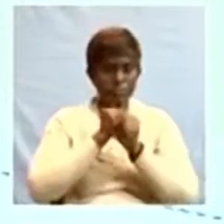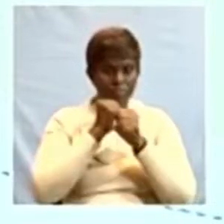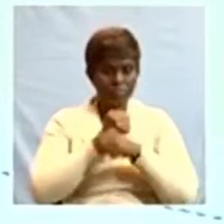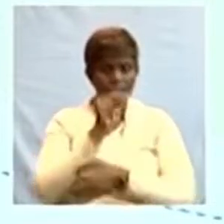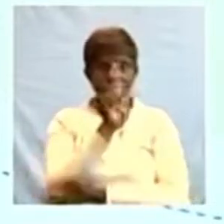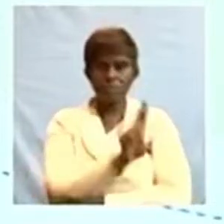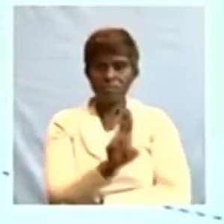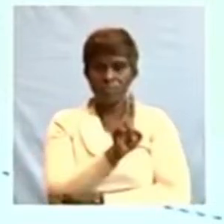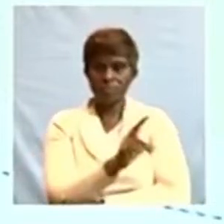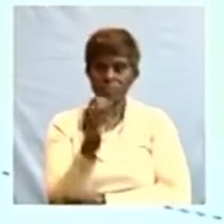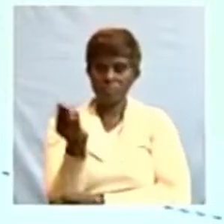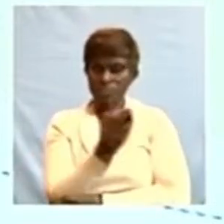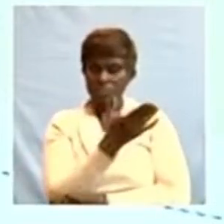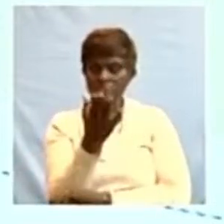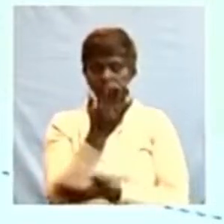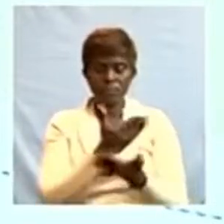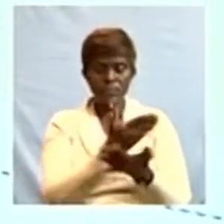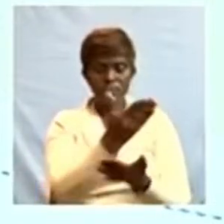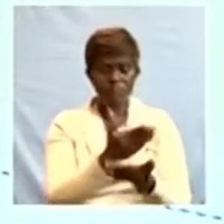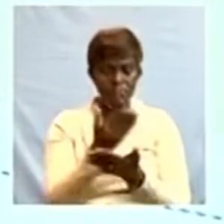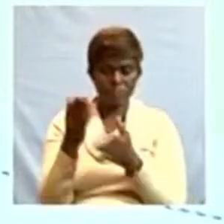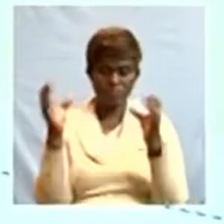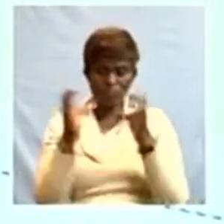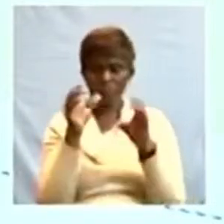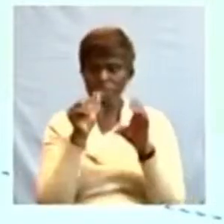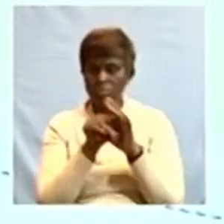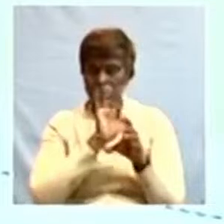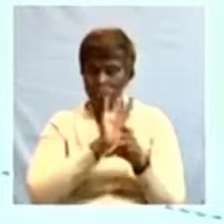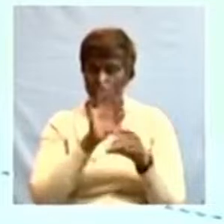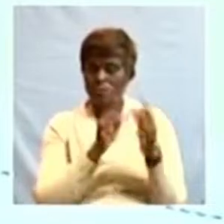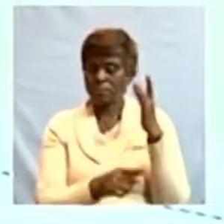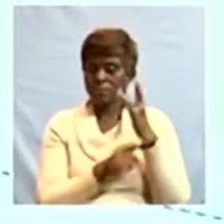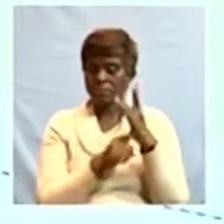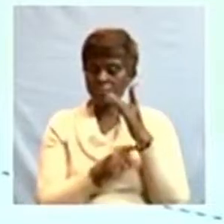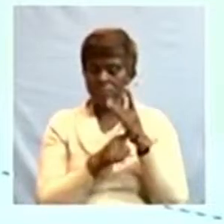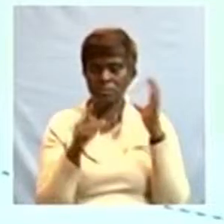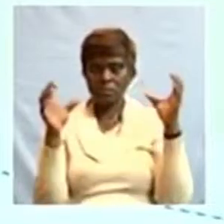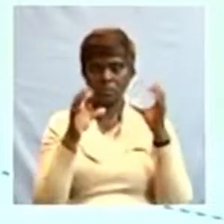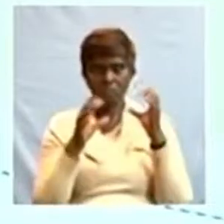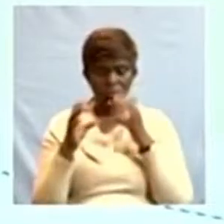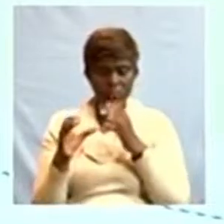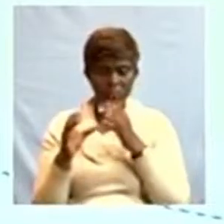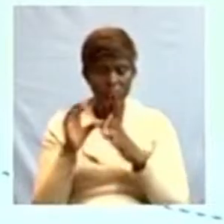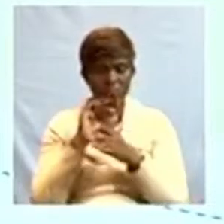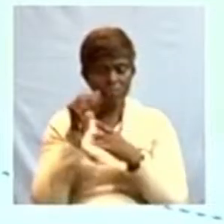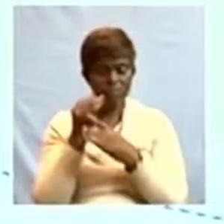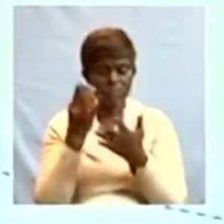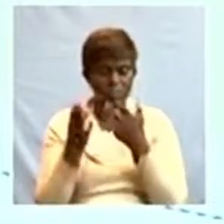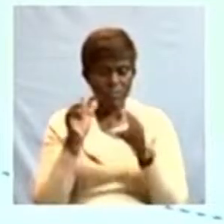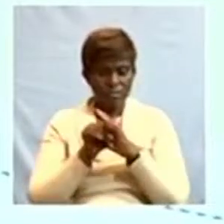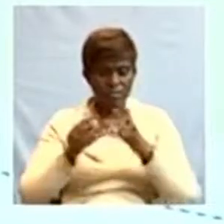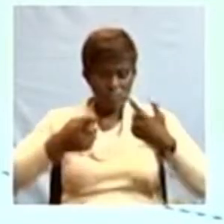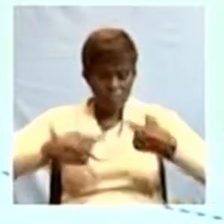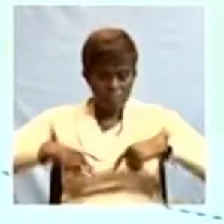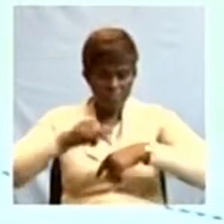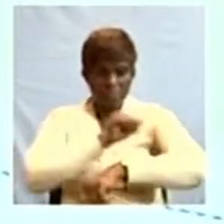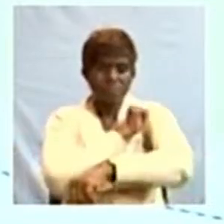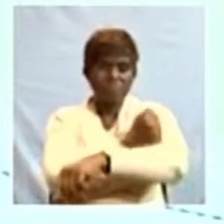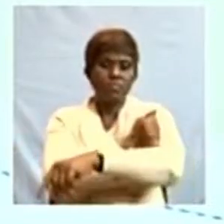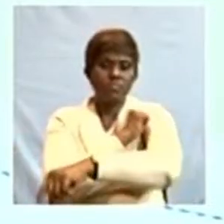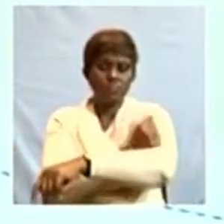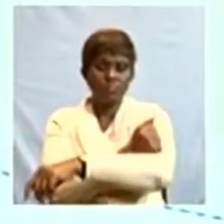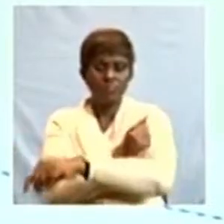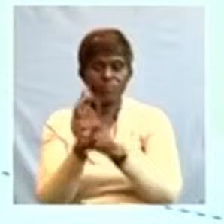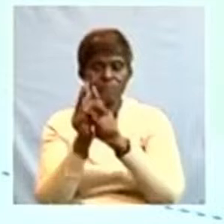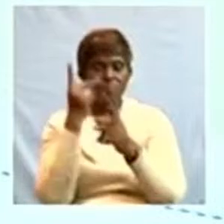of the procurement committee in the town councils or in the local authorities.